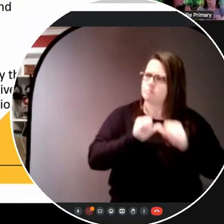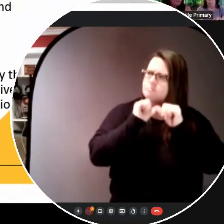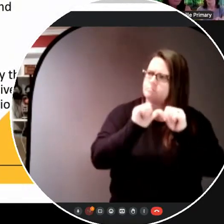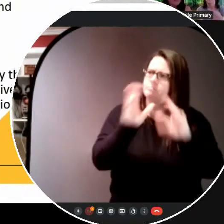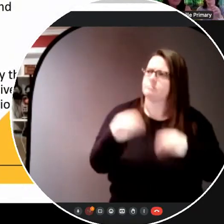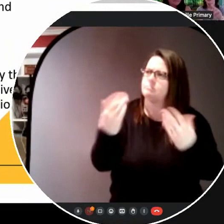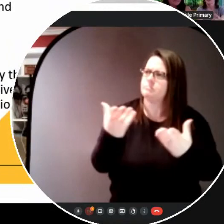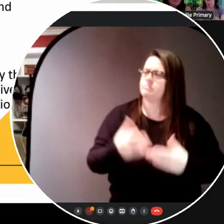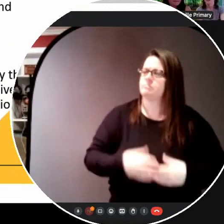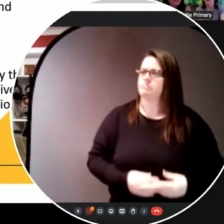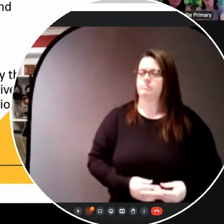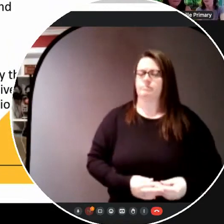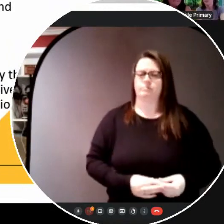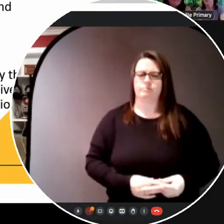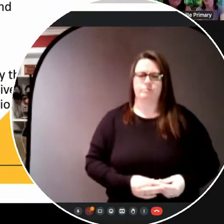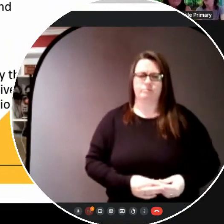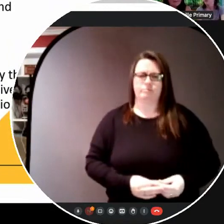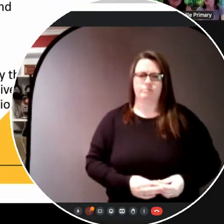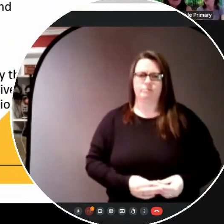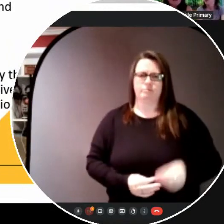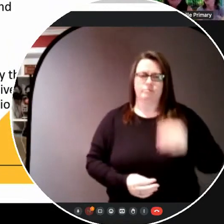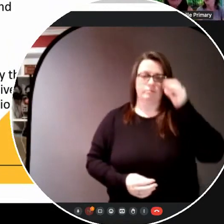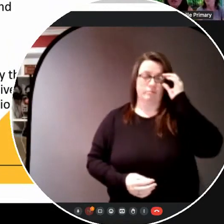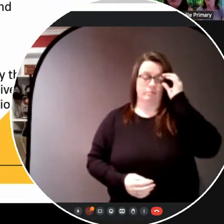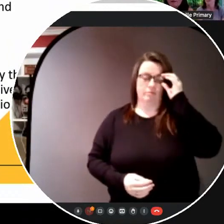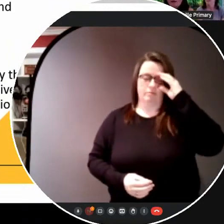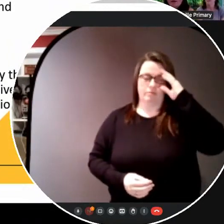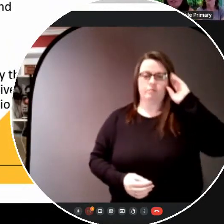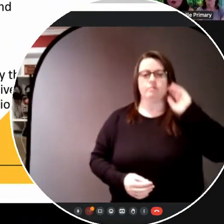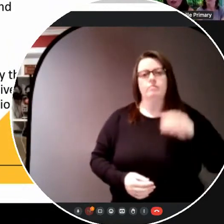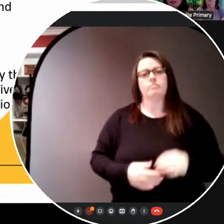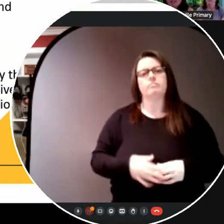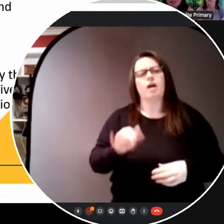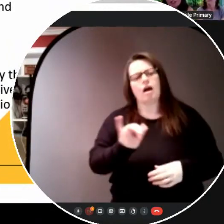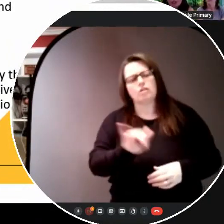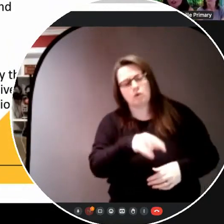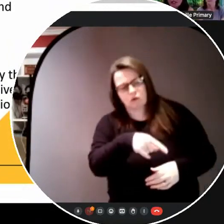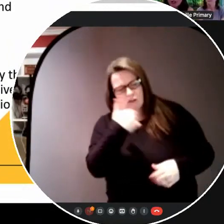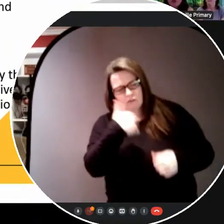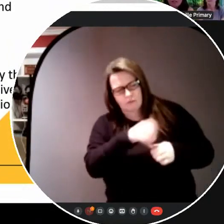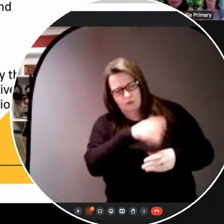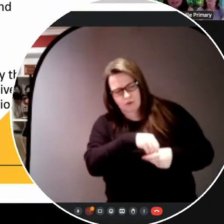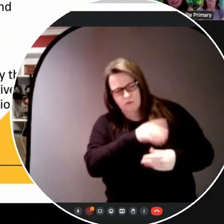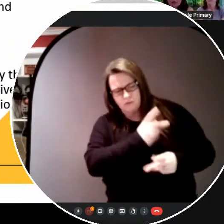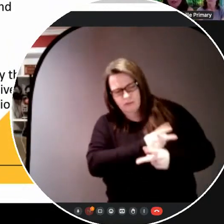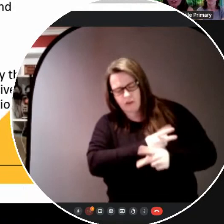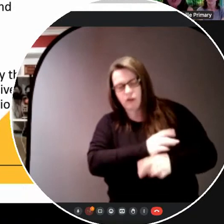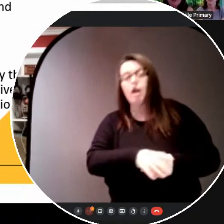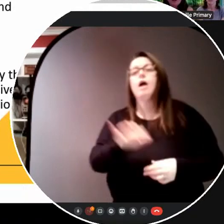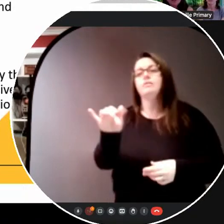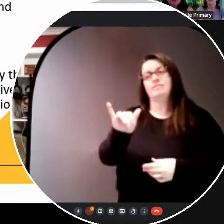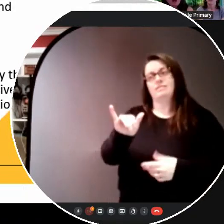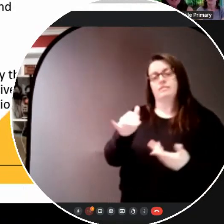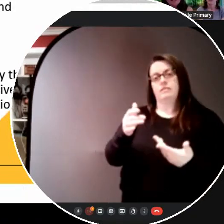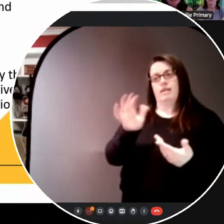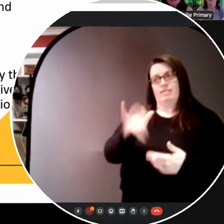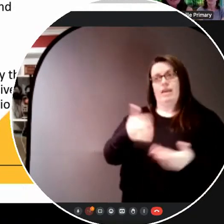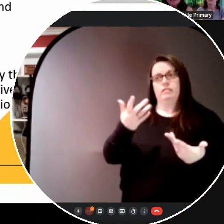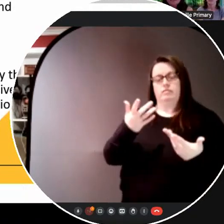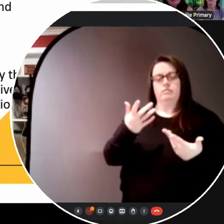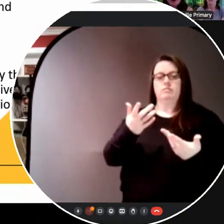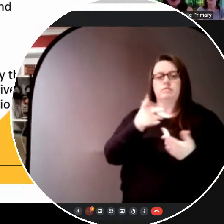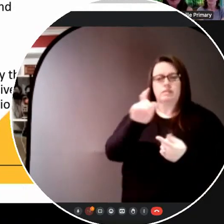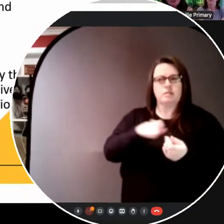I thought you were going to do this. This is the inclusive and caring. Right. So in addition to just that unique consideration, there's also policies